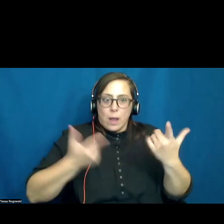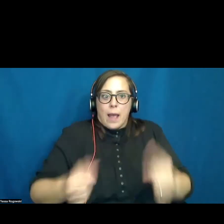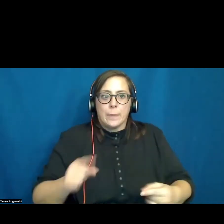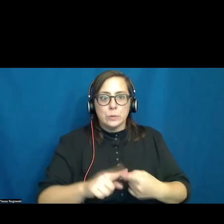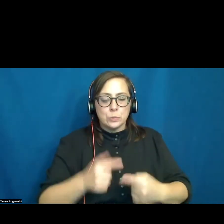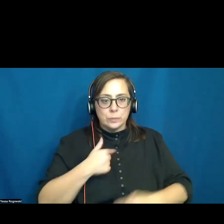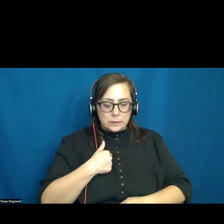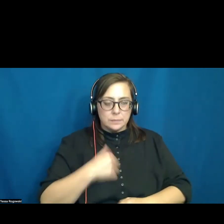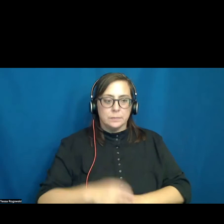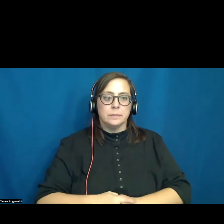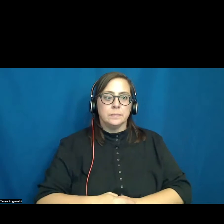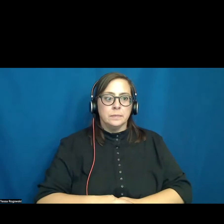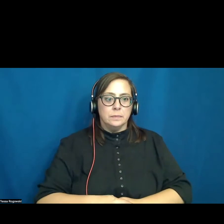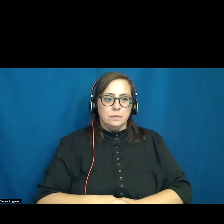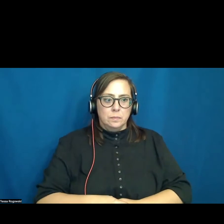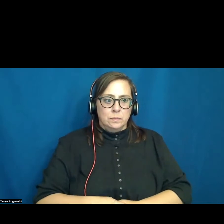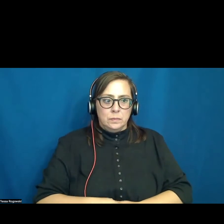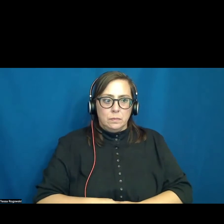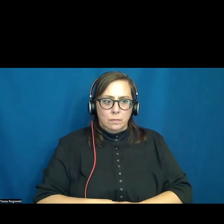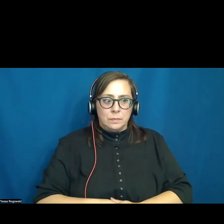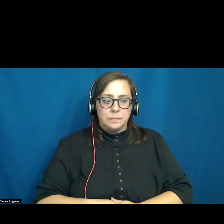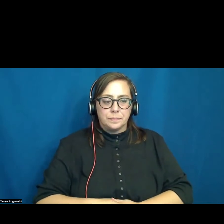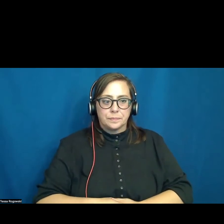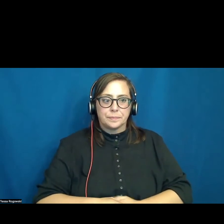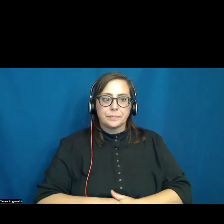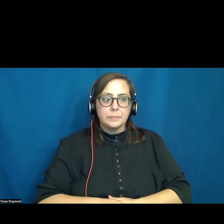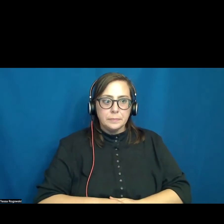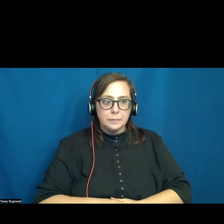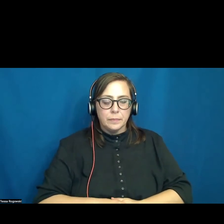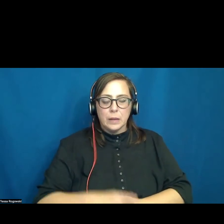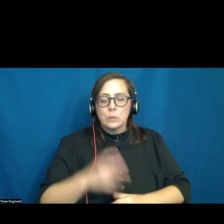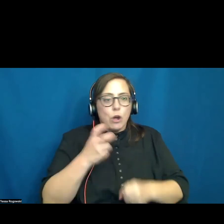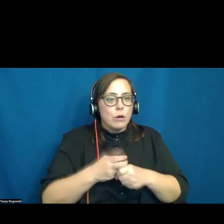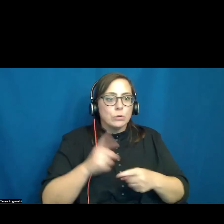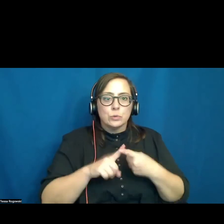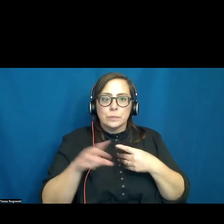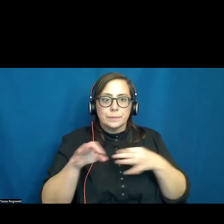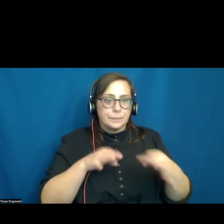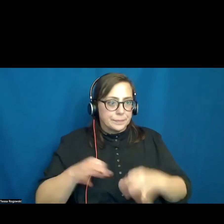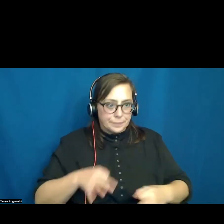understood and held for its particular heart to find. That's all.